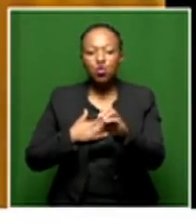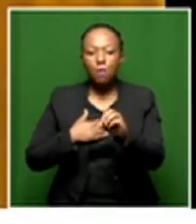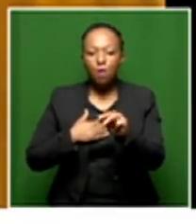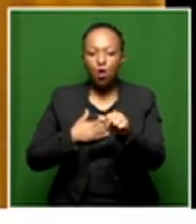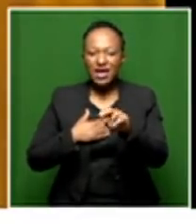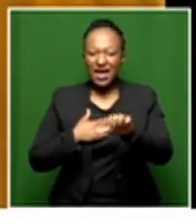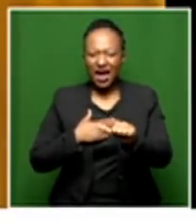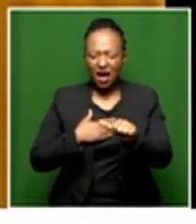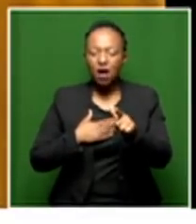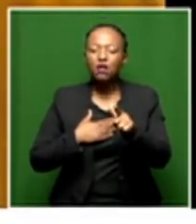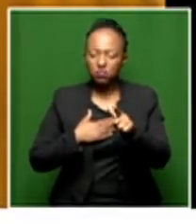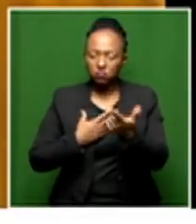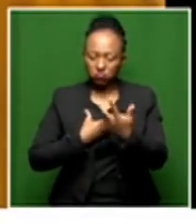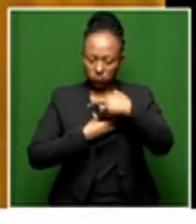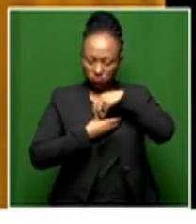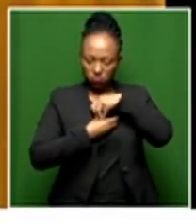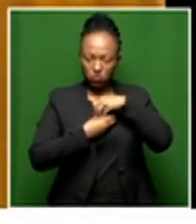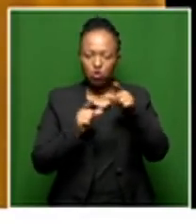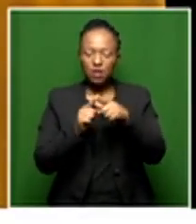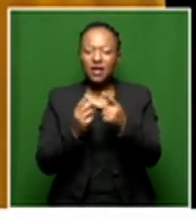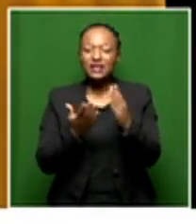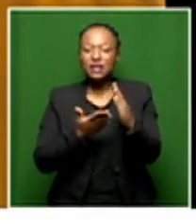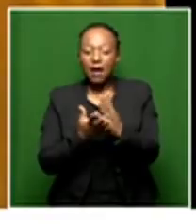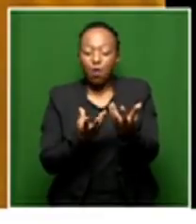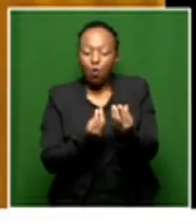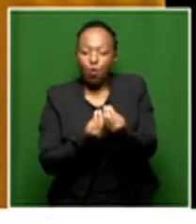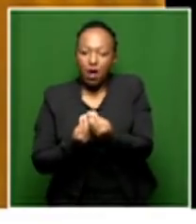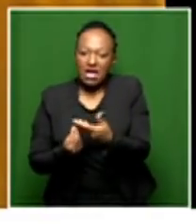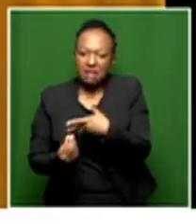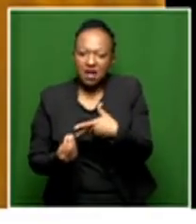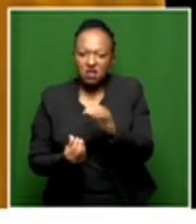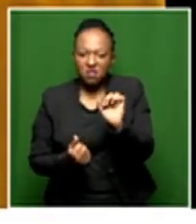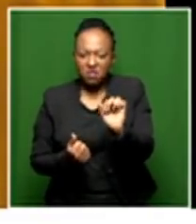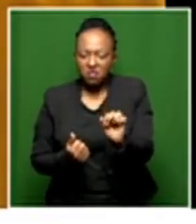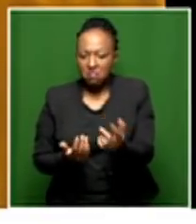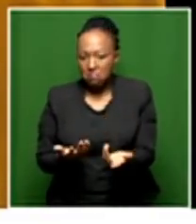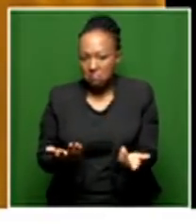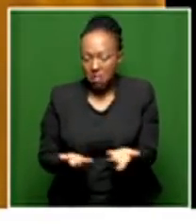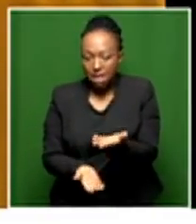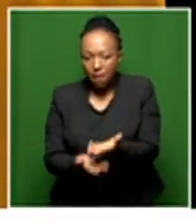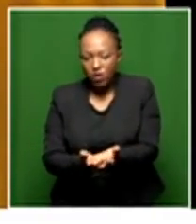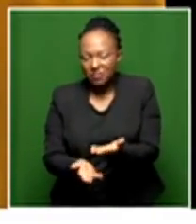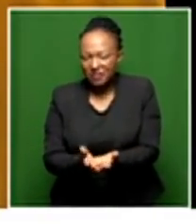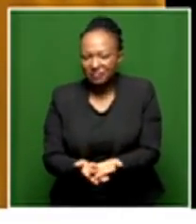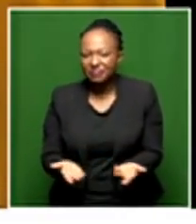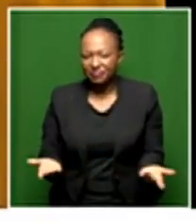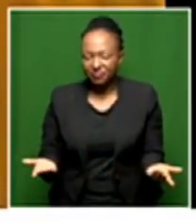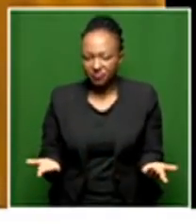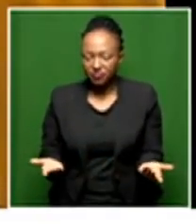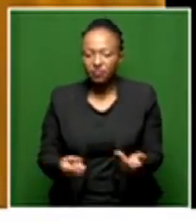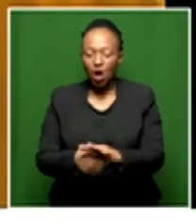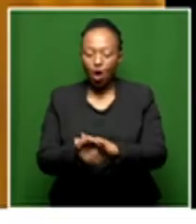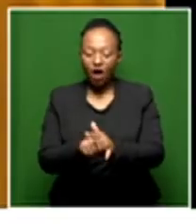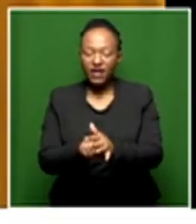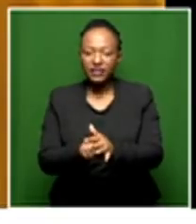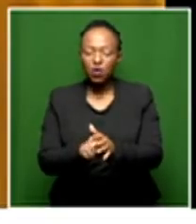under ones are, they're usually with their mothers, and also so they may also, likely to get COVID